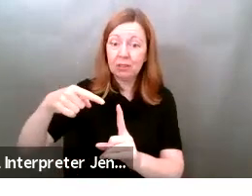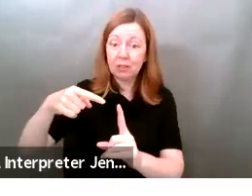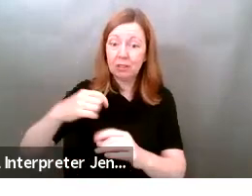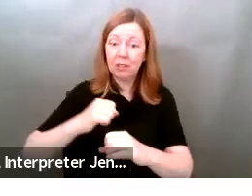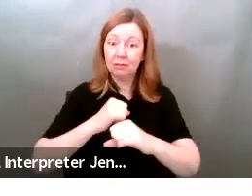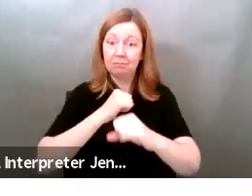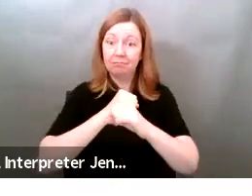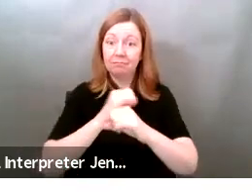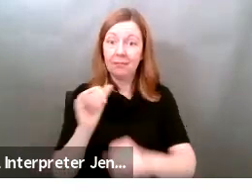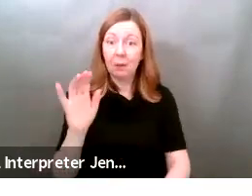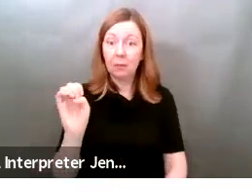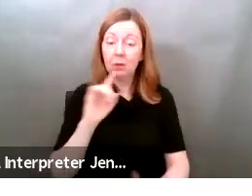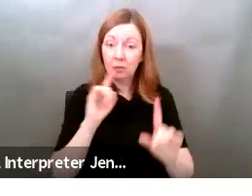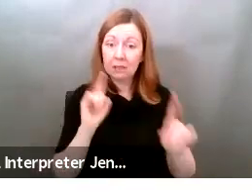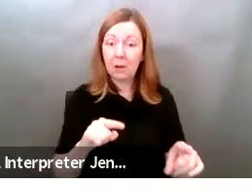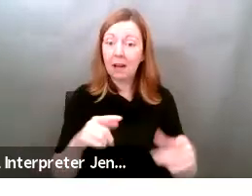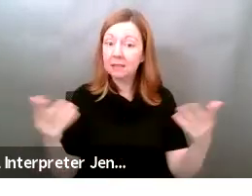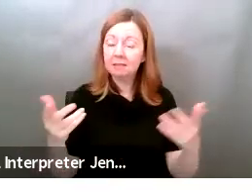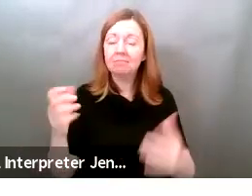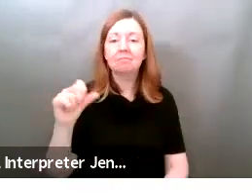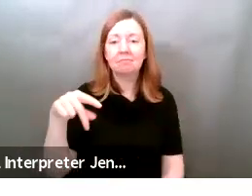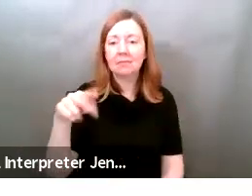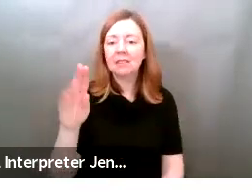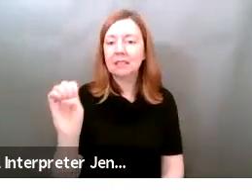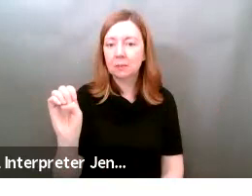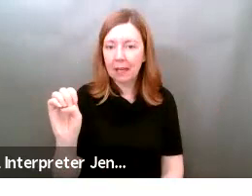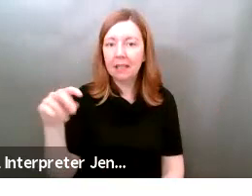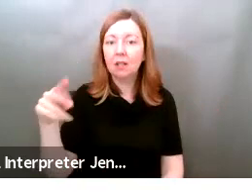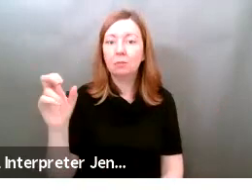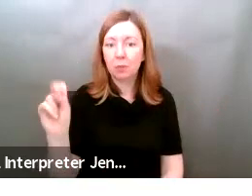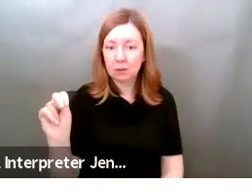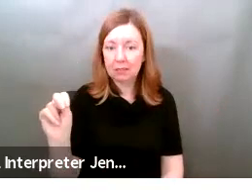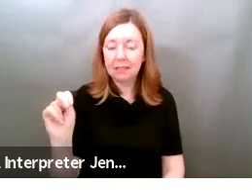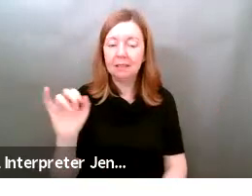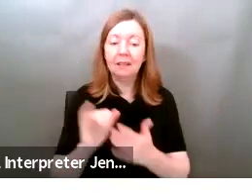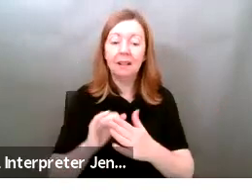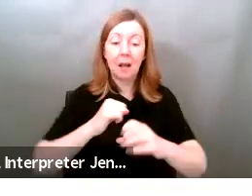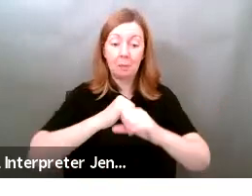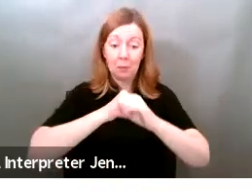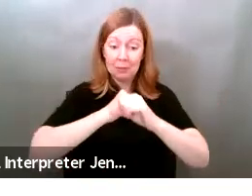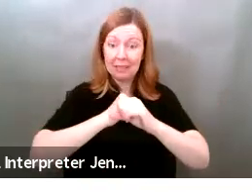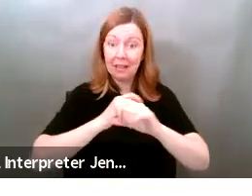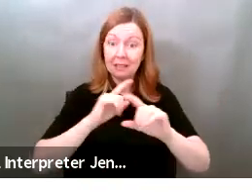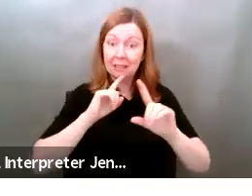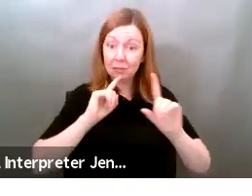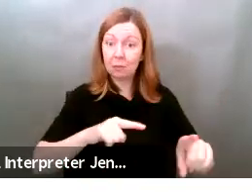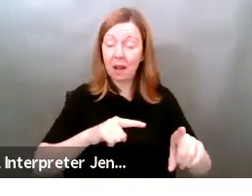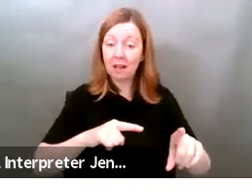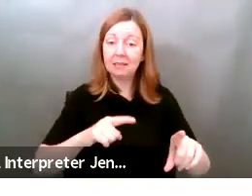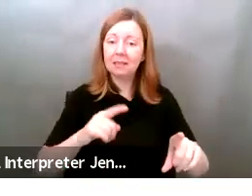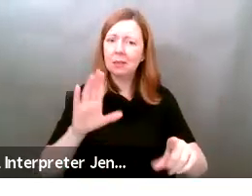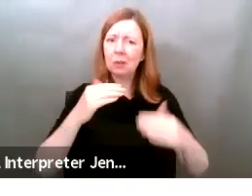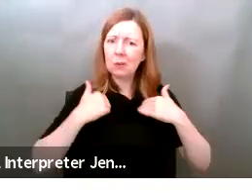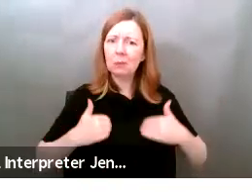protective immune response is the spike protein. The protective immune response to spike protein is something your